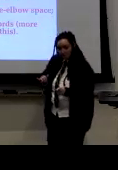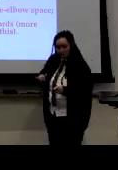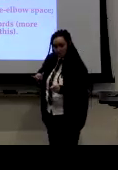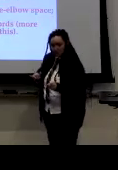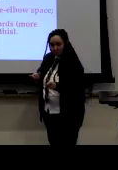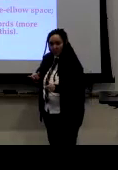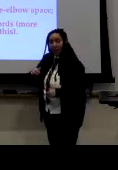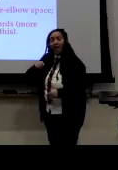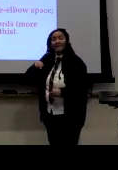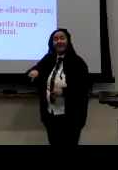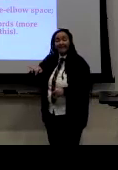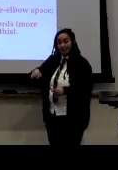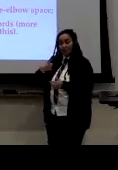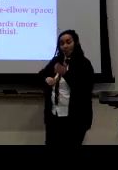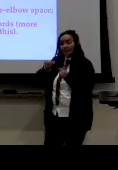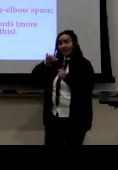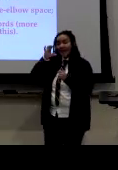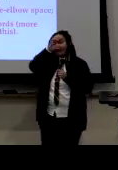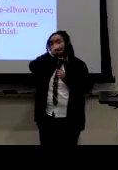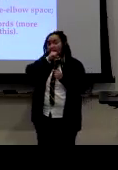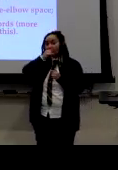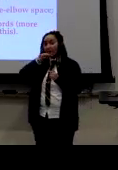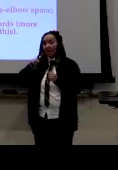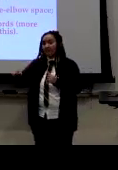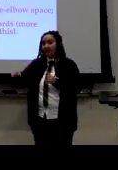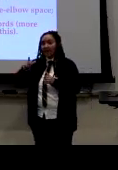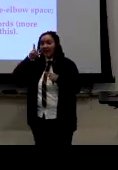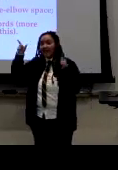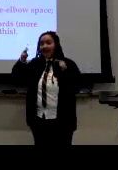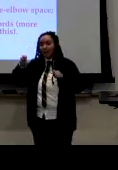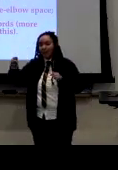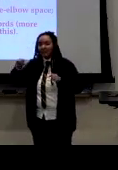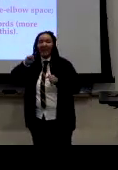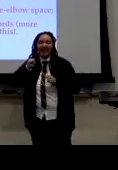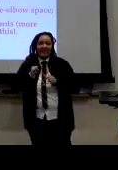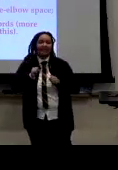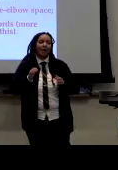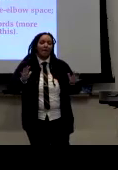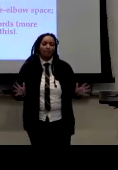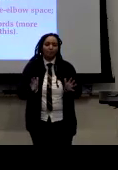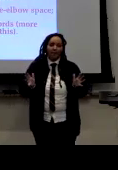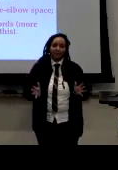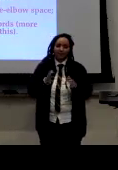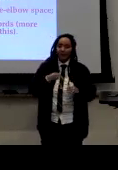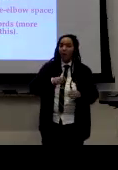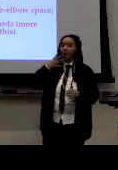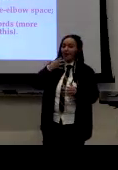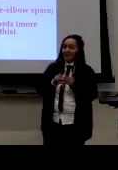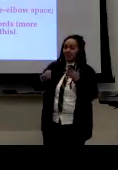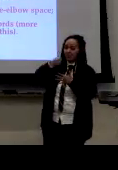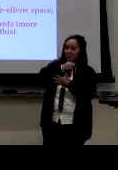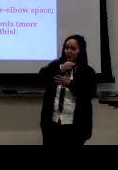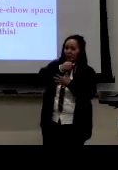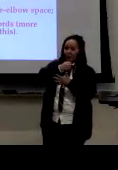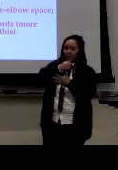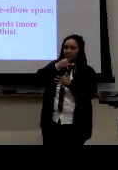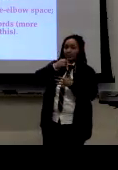so